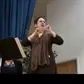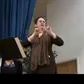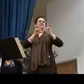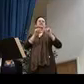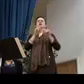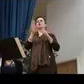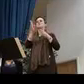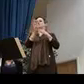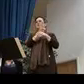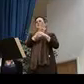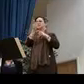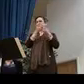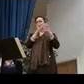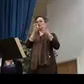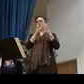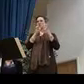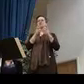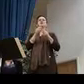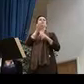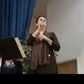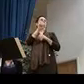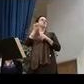Accounting.